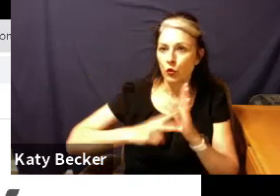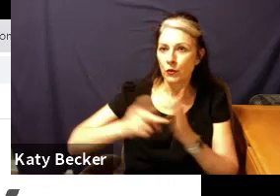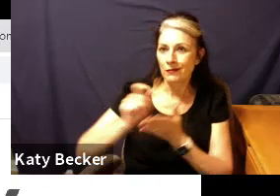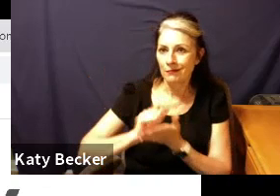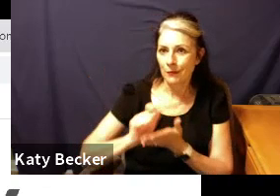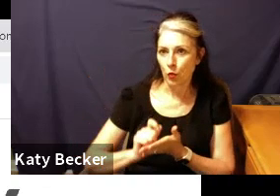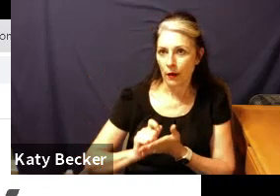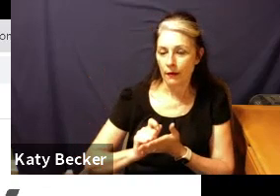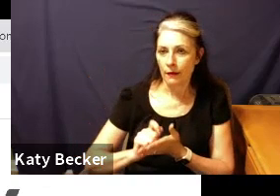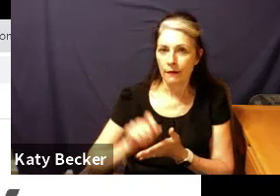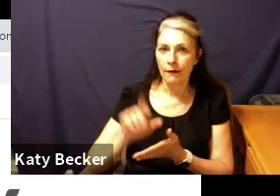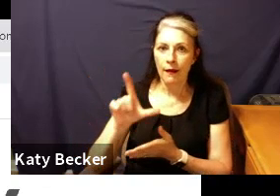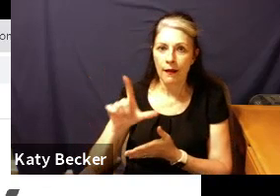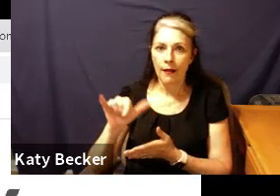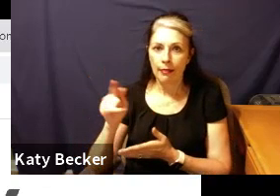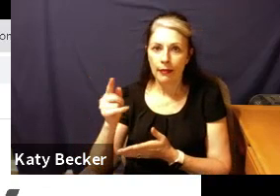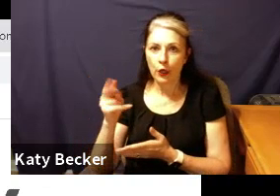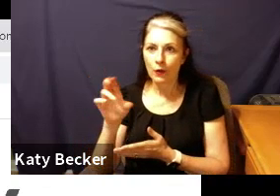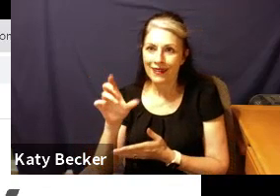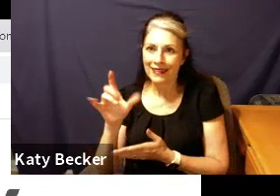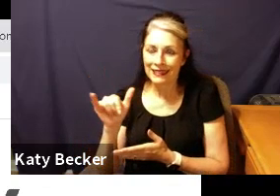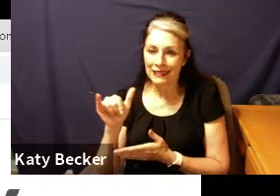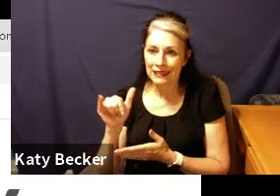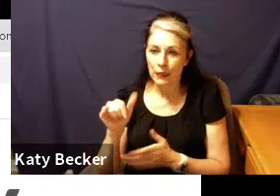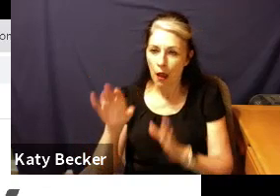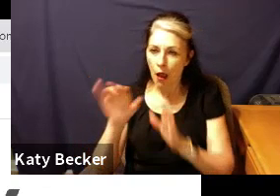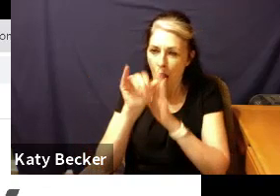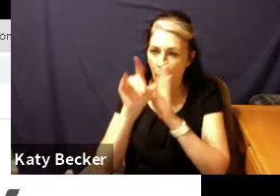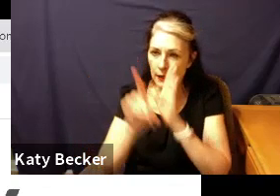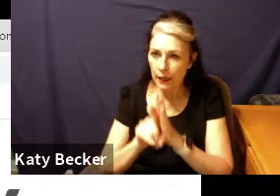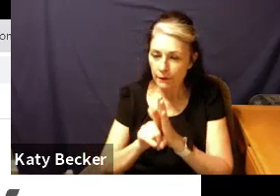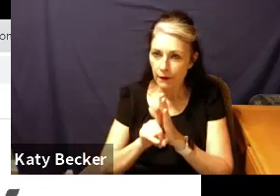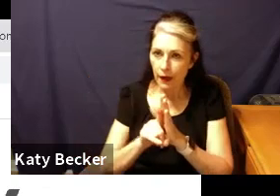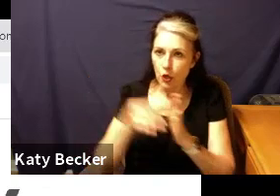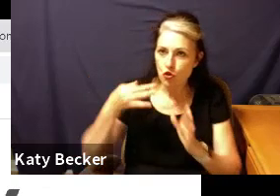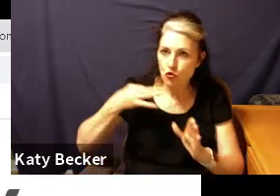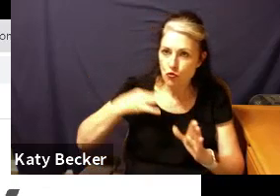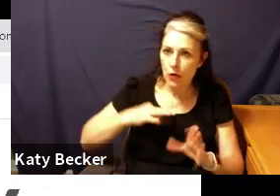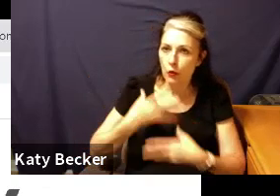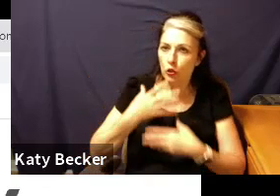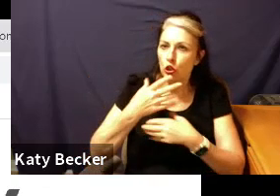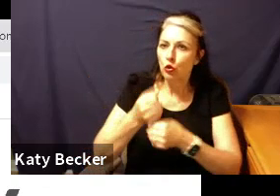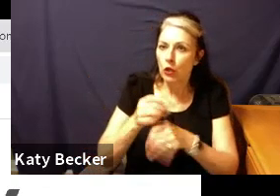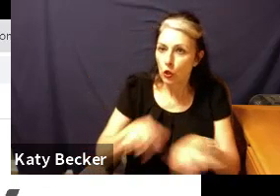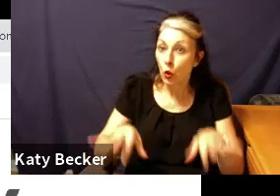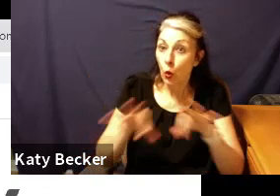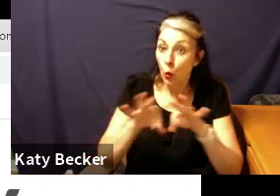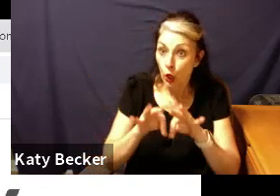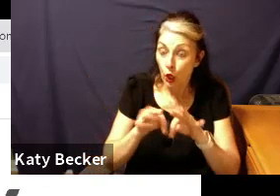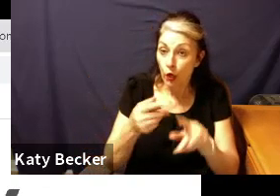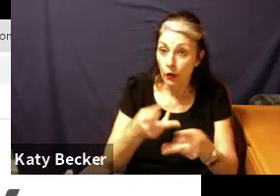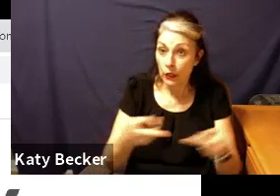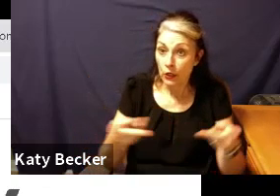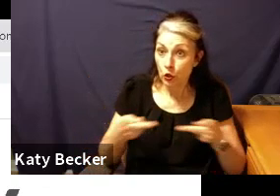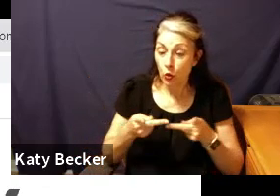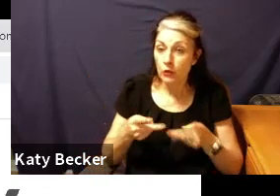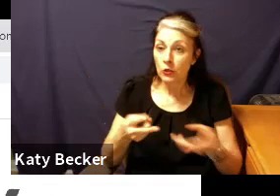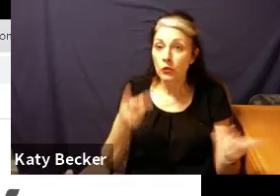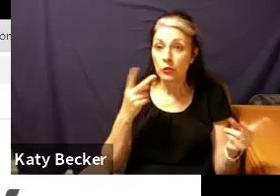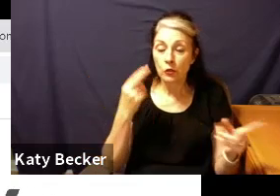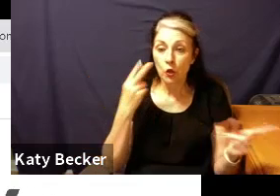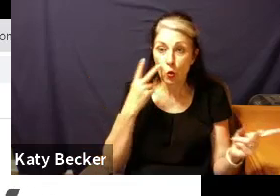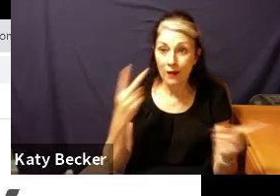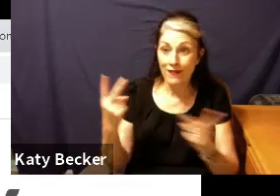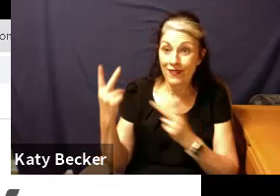how to identify credible and trustworthy sources. They also reflect on their